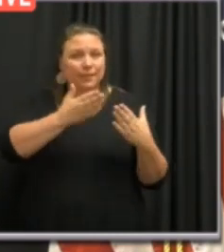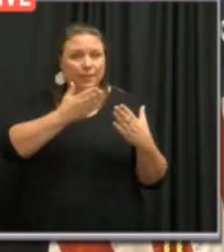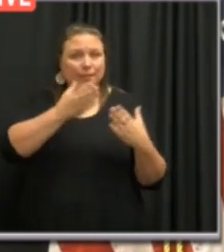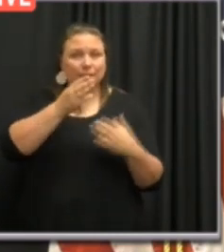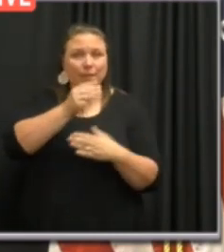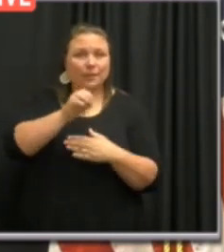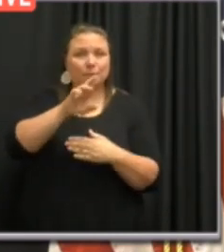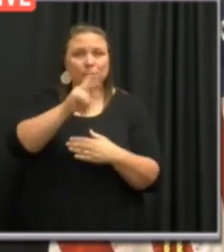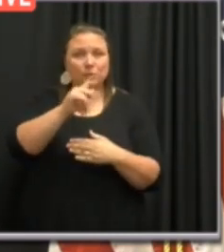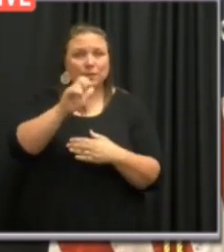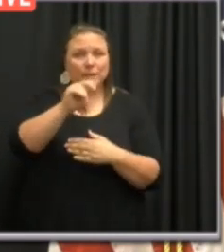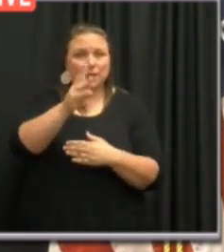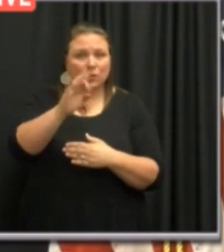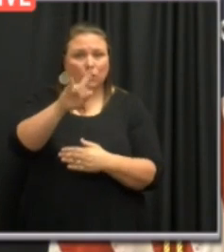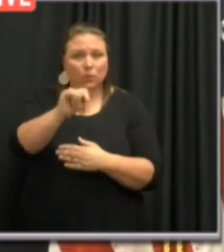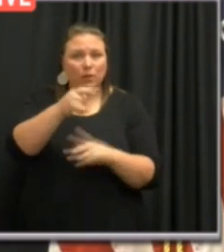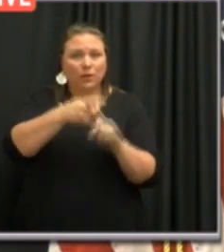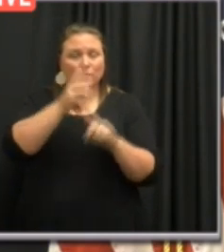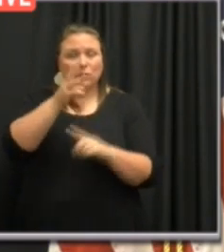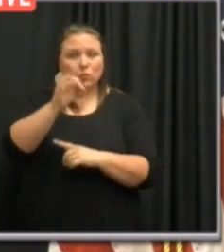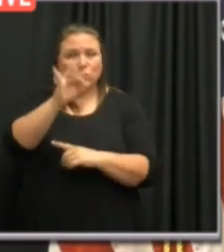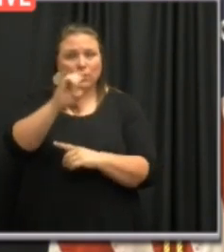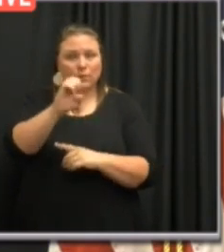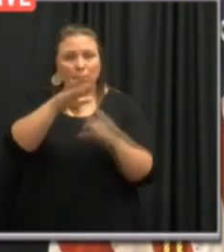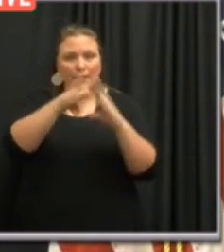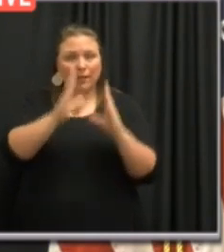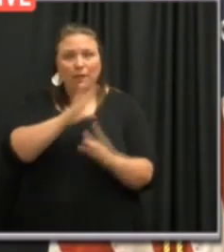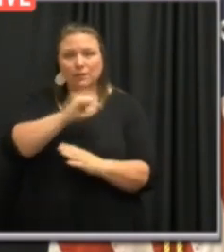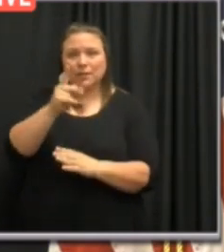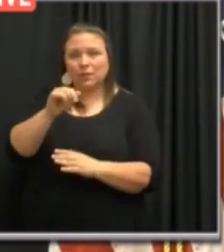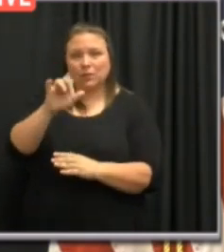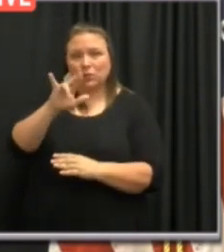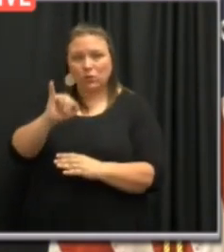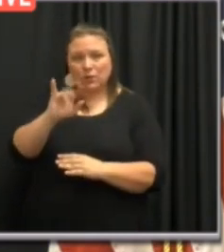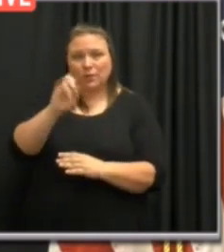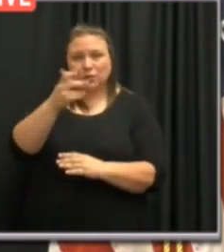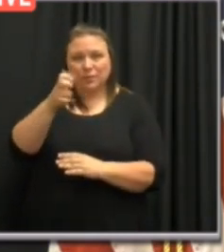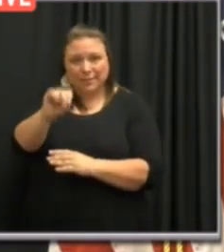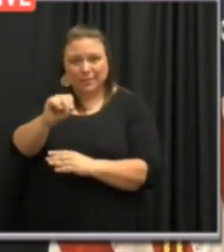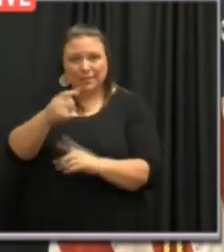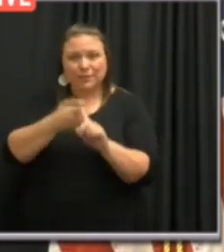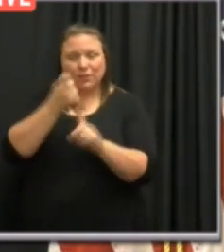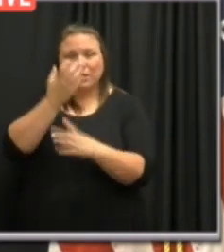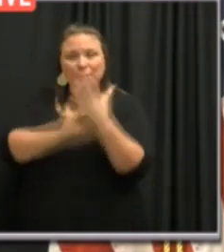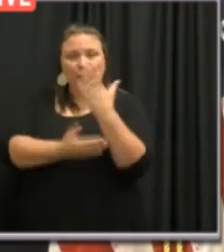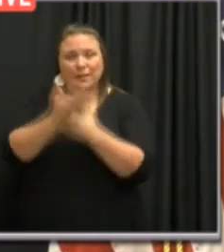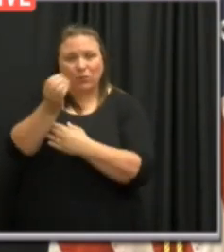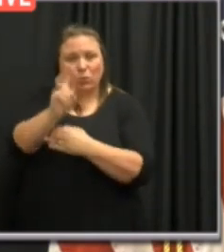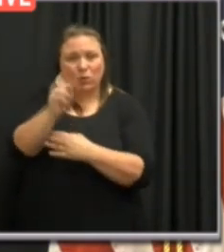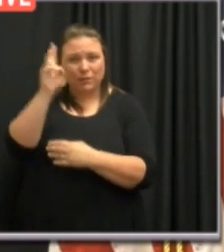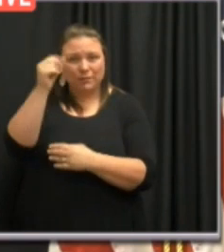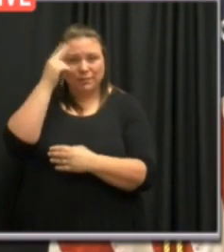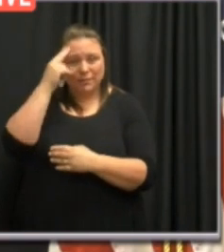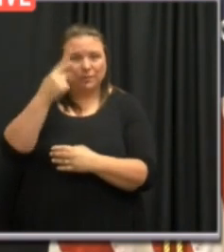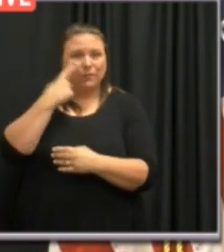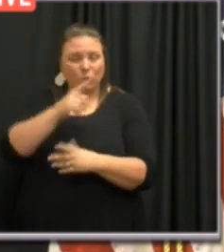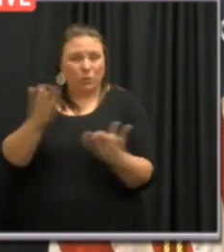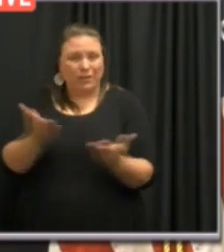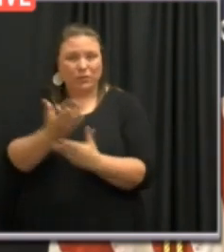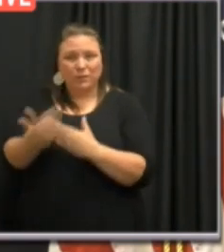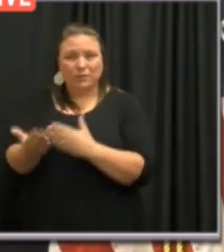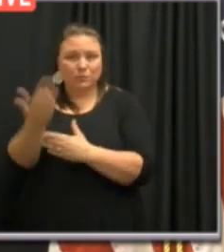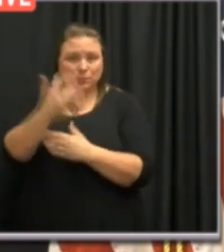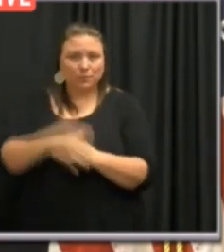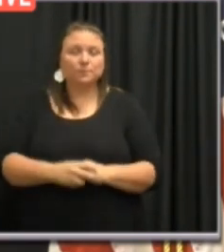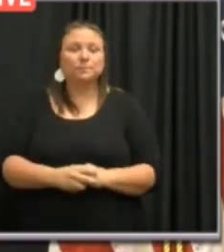Mr. Ken Wright from Waffle House and Miss Laurie Shenton from Hands On Nashville for being here this